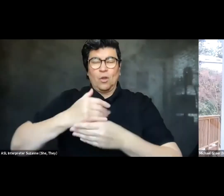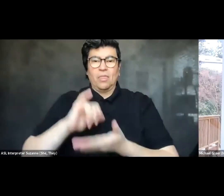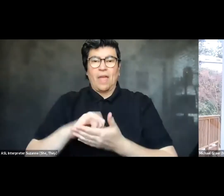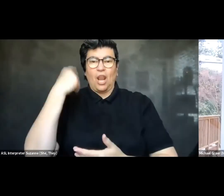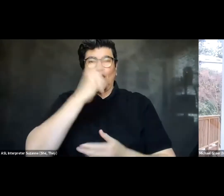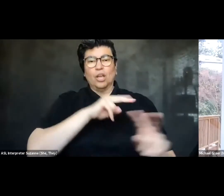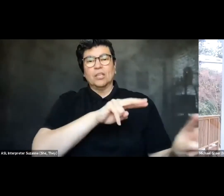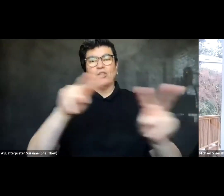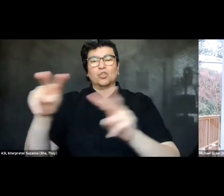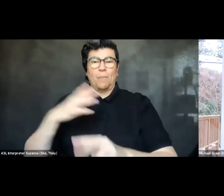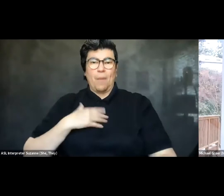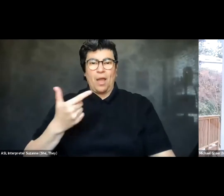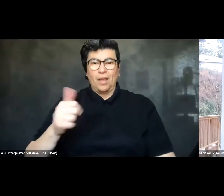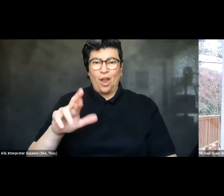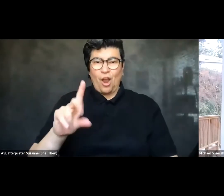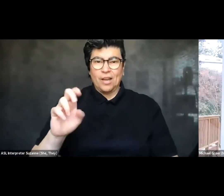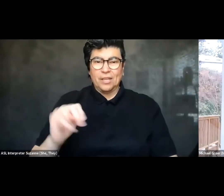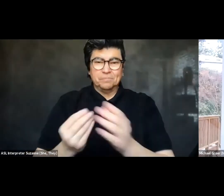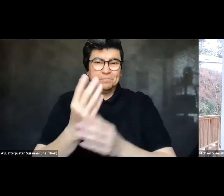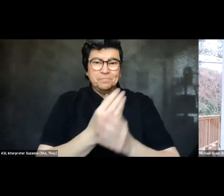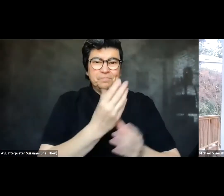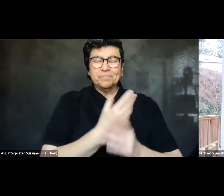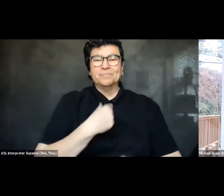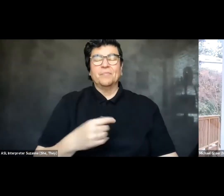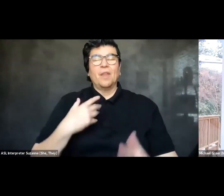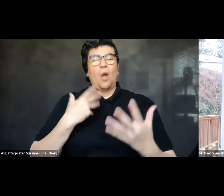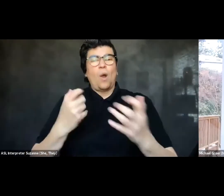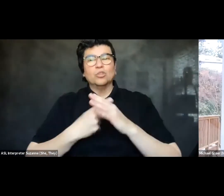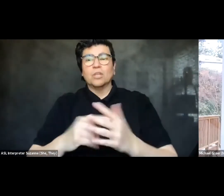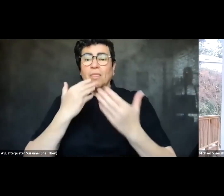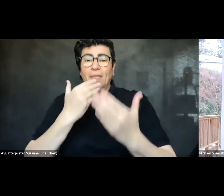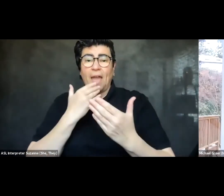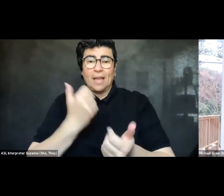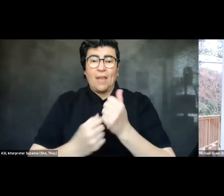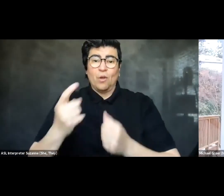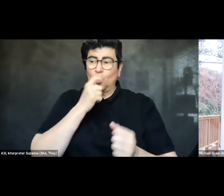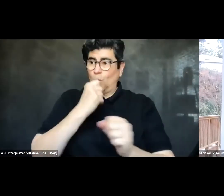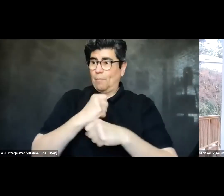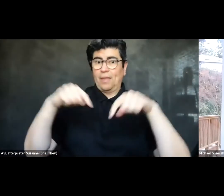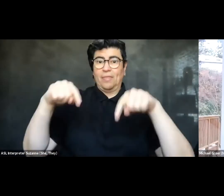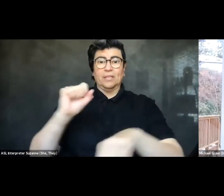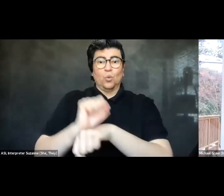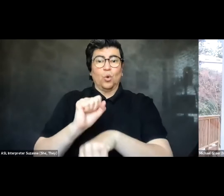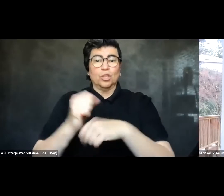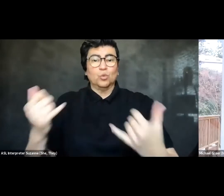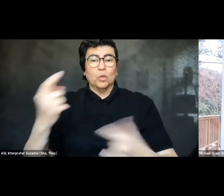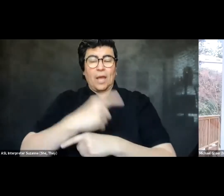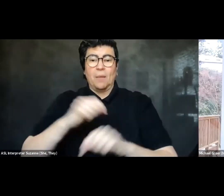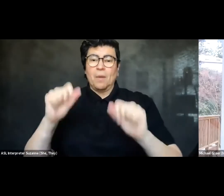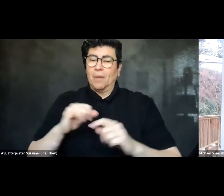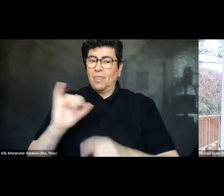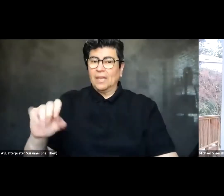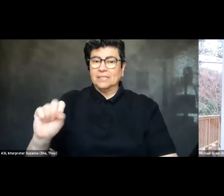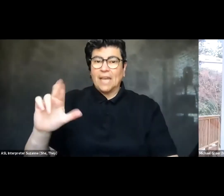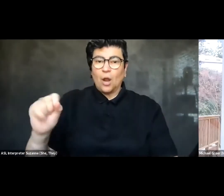out onto my garden. I'd like to start by thanking everyone who made this work today possible, and that includes Sarah